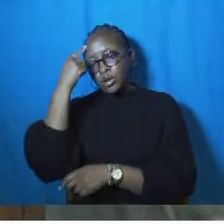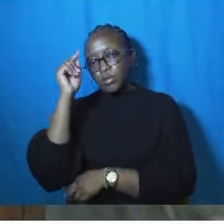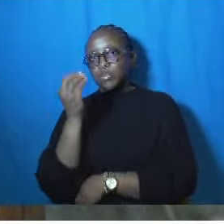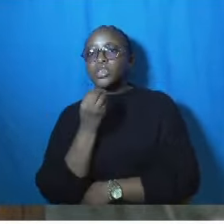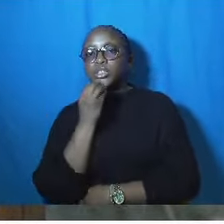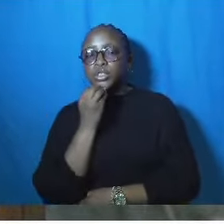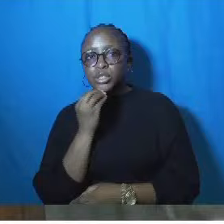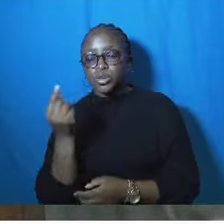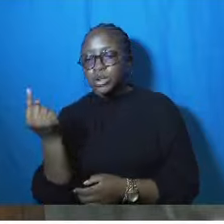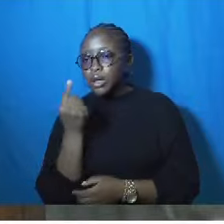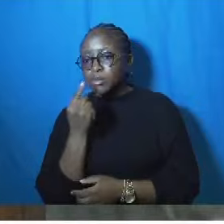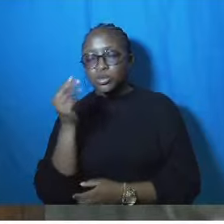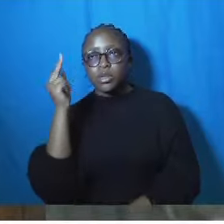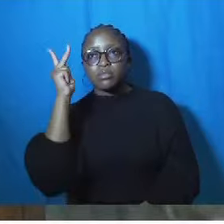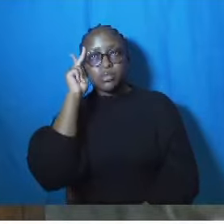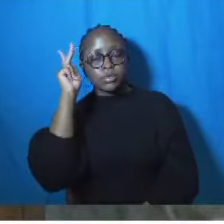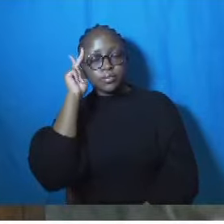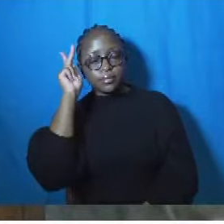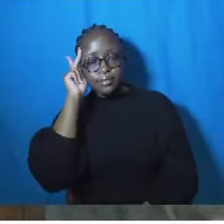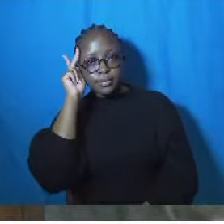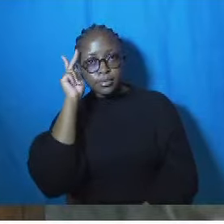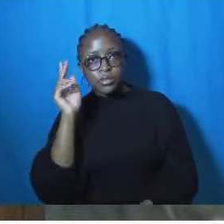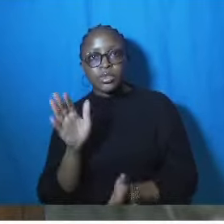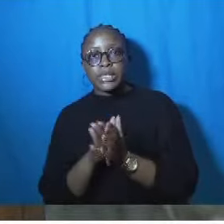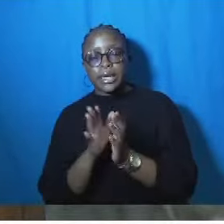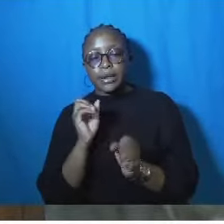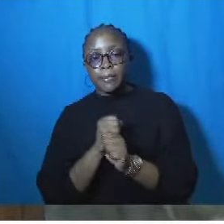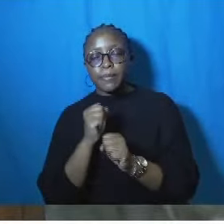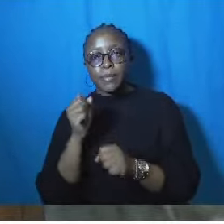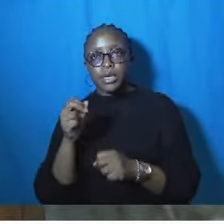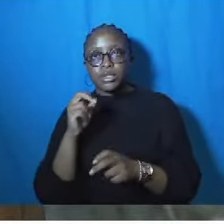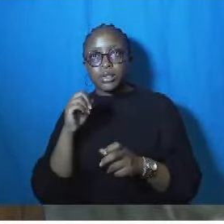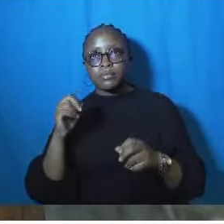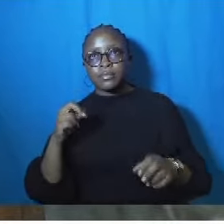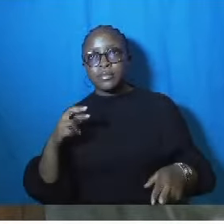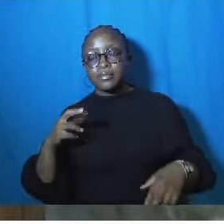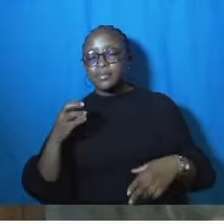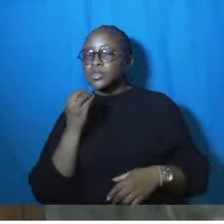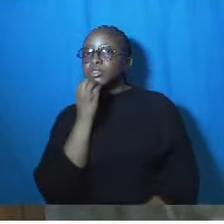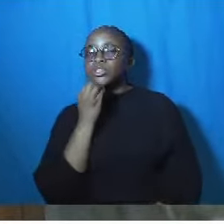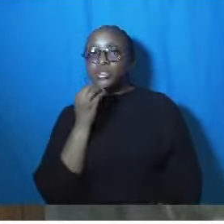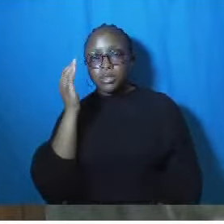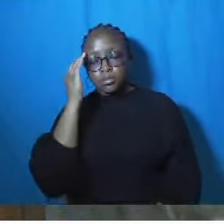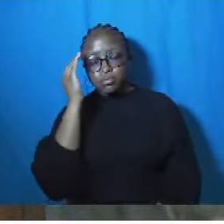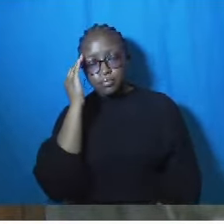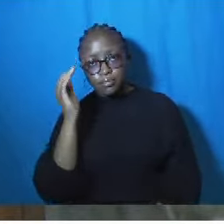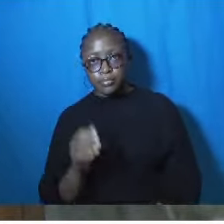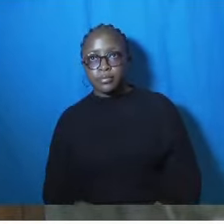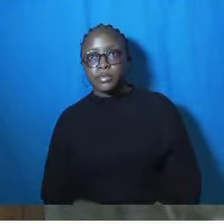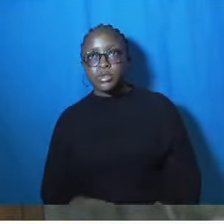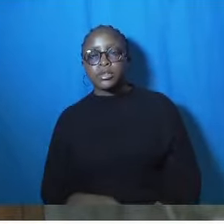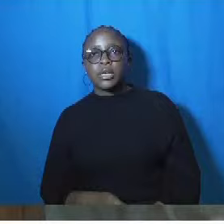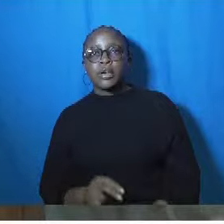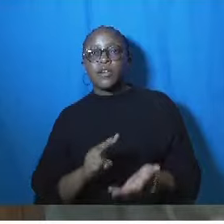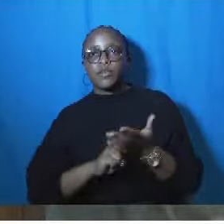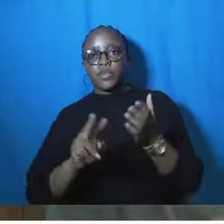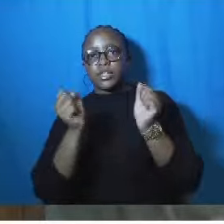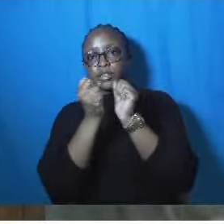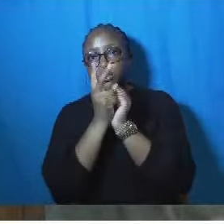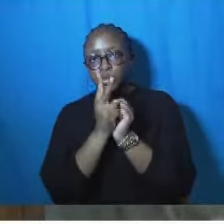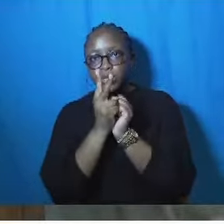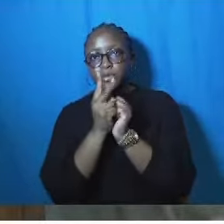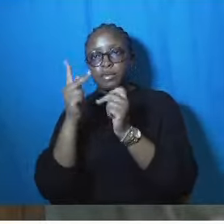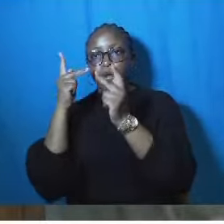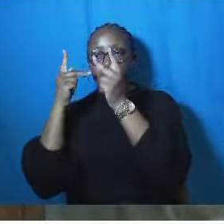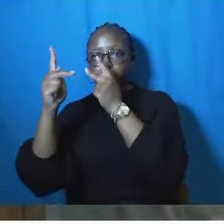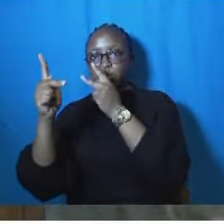Enlightened and called to the knowledge and love of God. Then verse 12, the prophets writing spoke of the